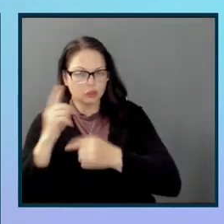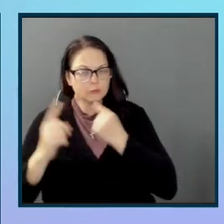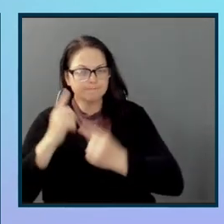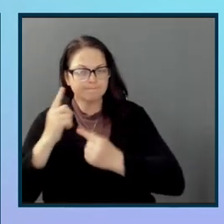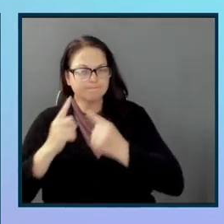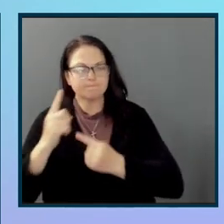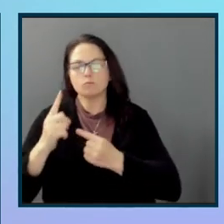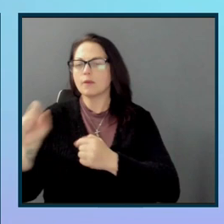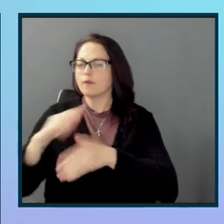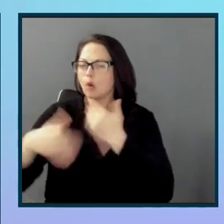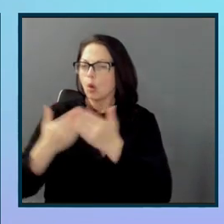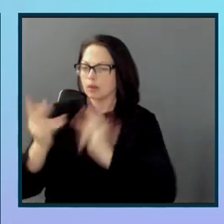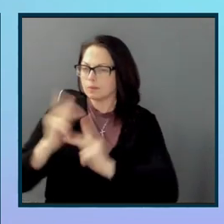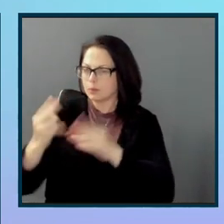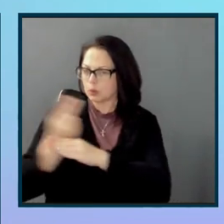And that's the hard part.